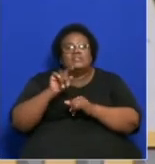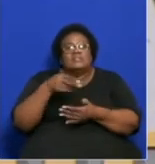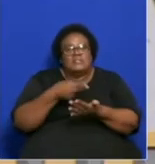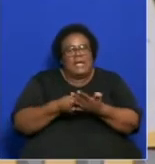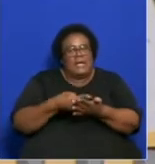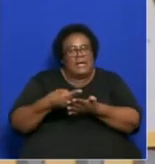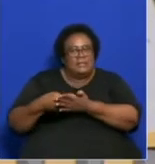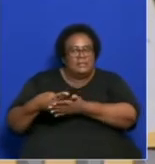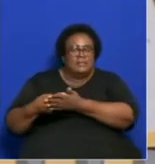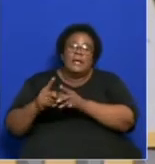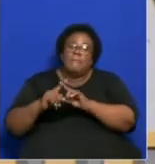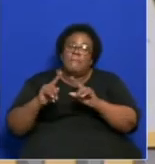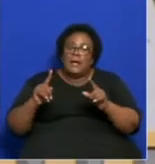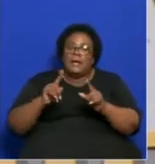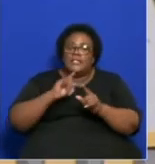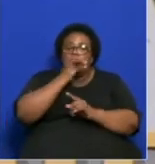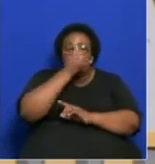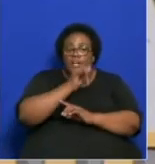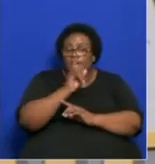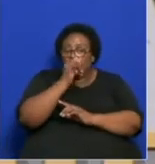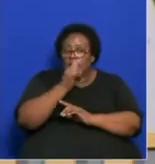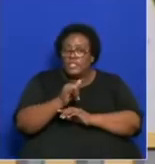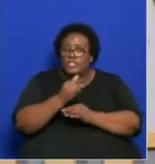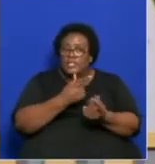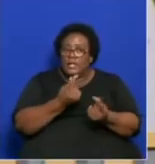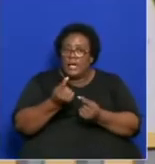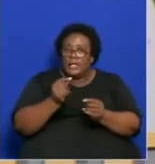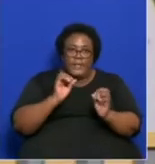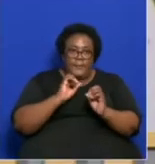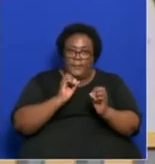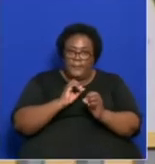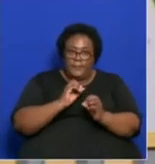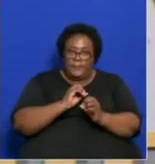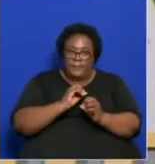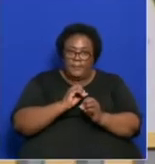verification being done insofar as